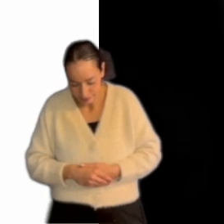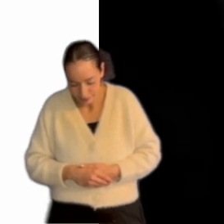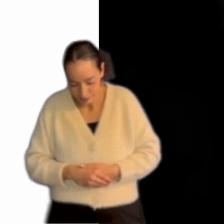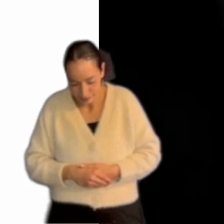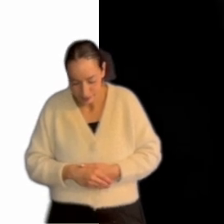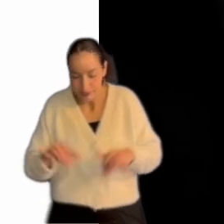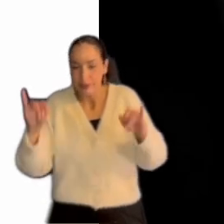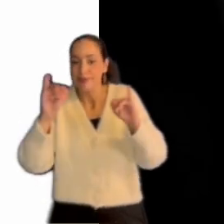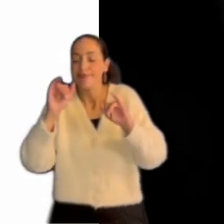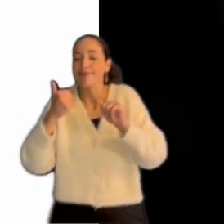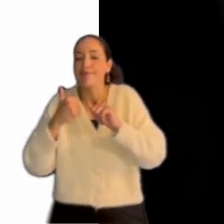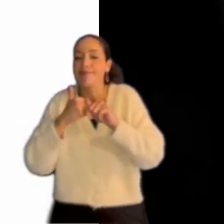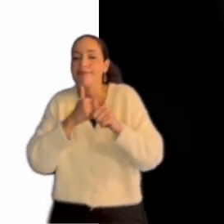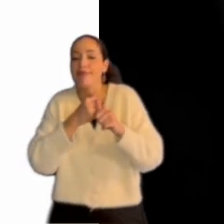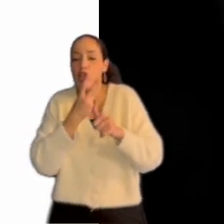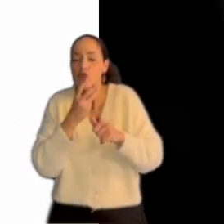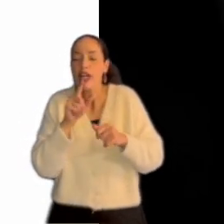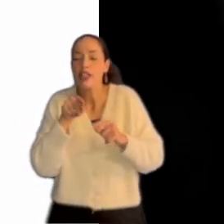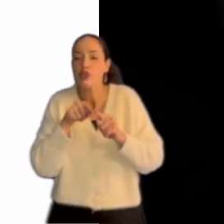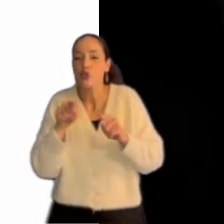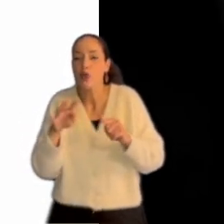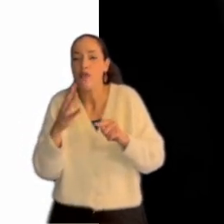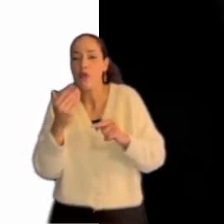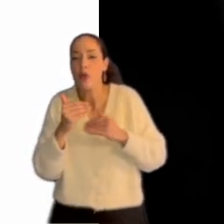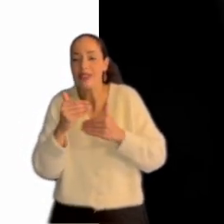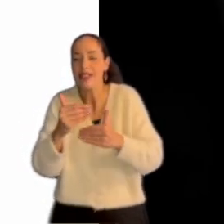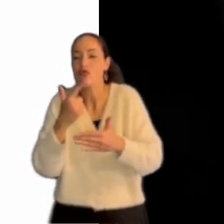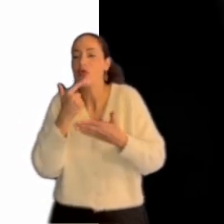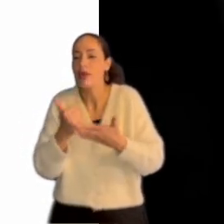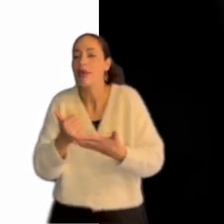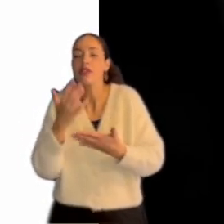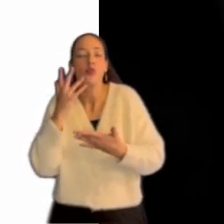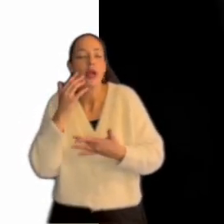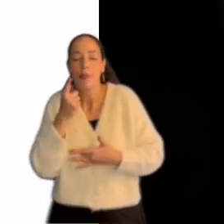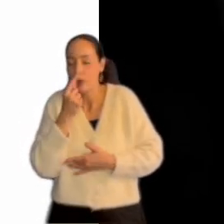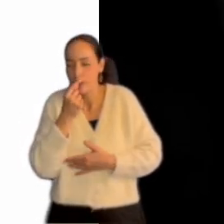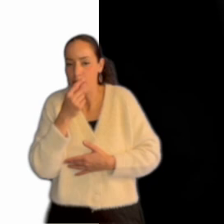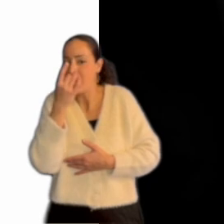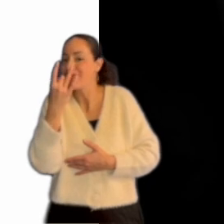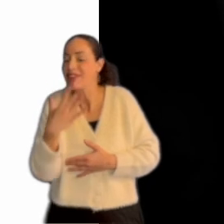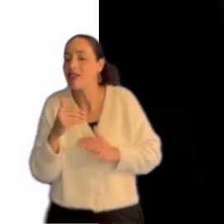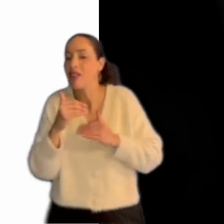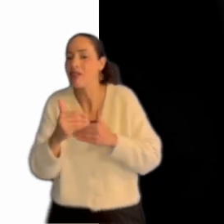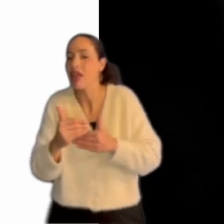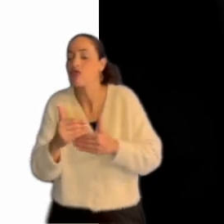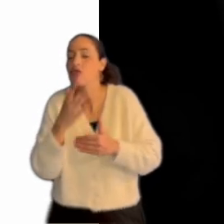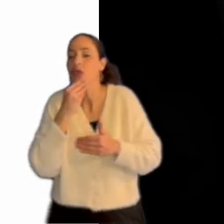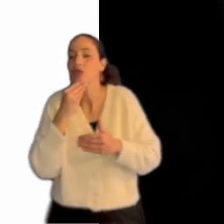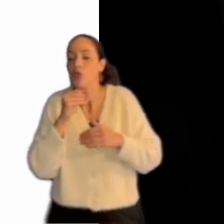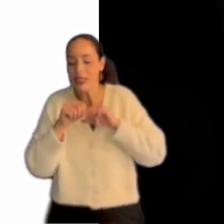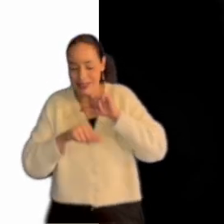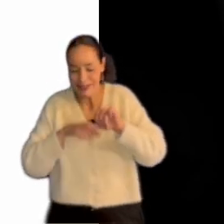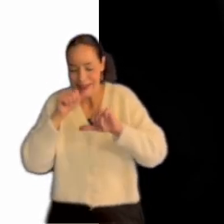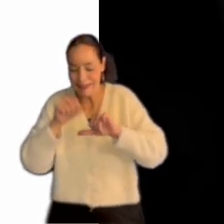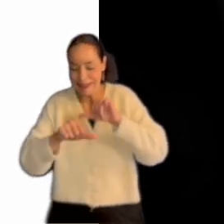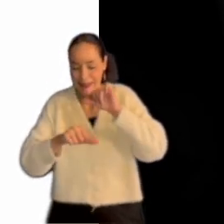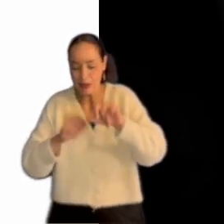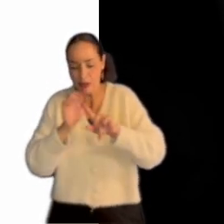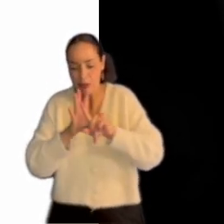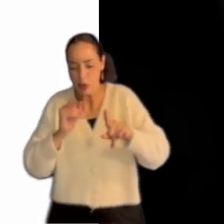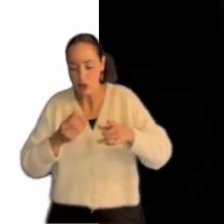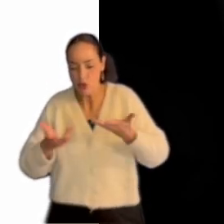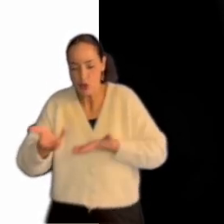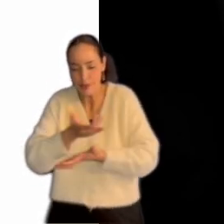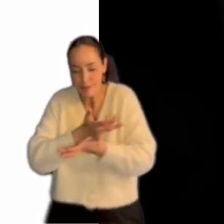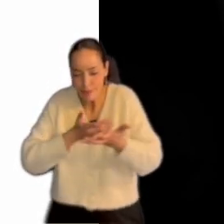shape conversations have also been found to be effective in stabilising and encouraging connections with family and friends. As a